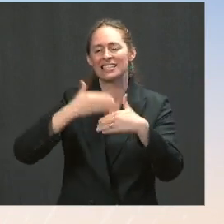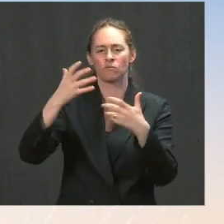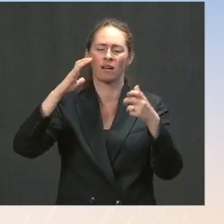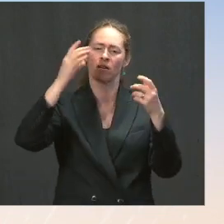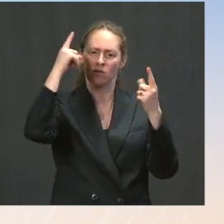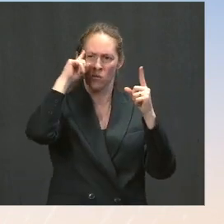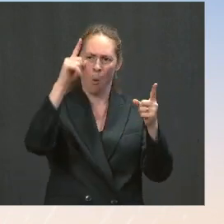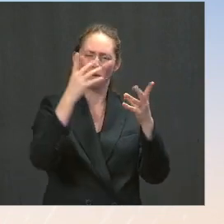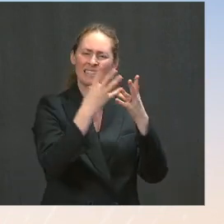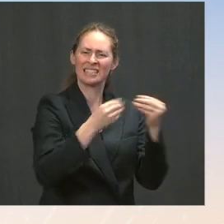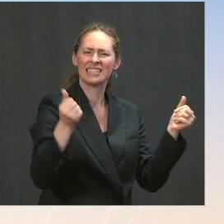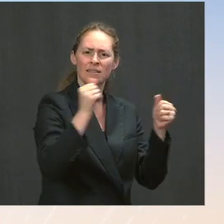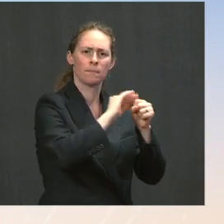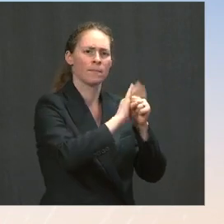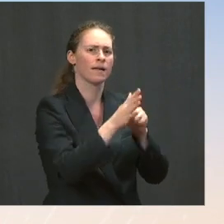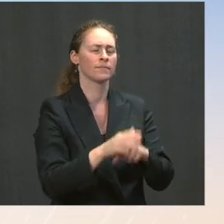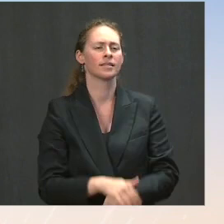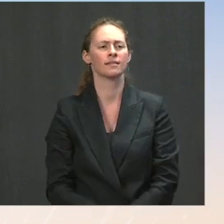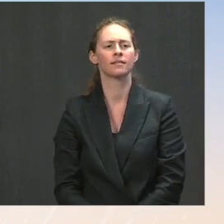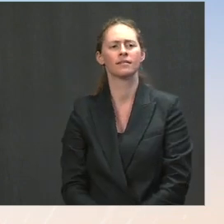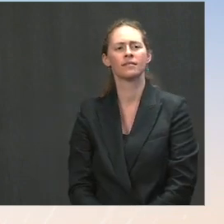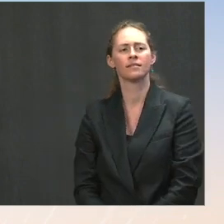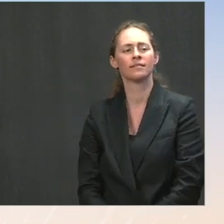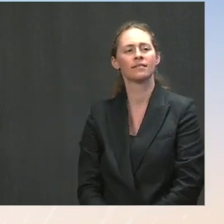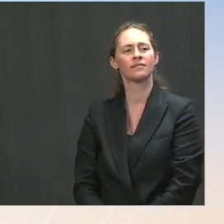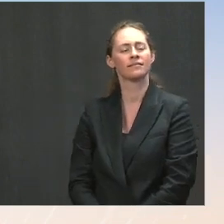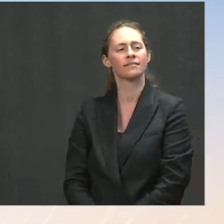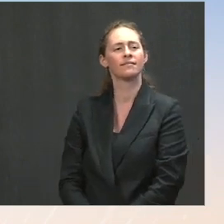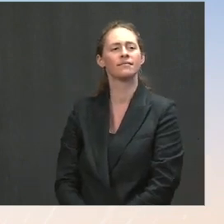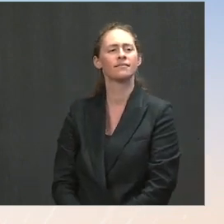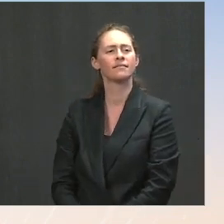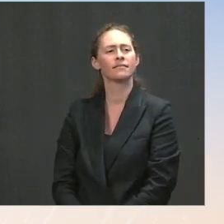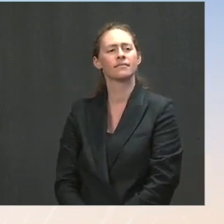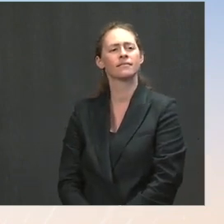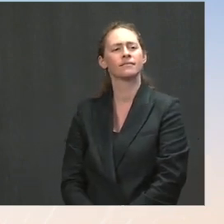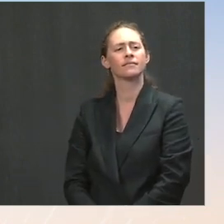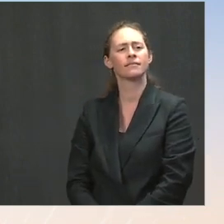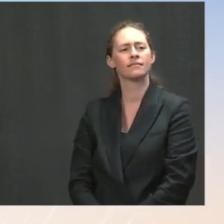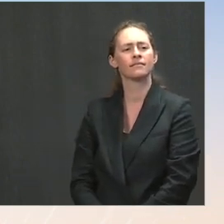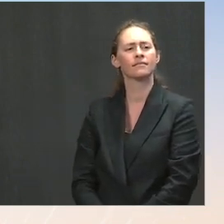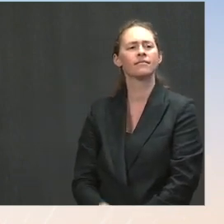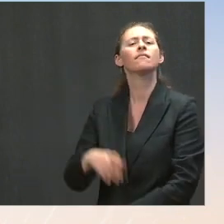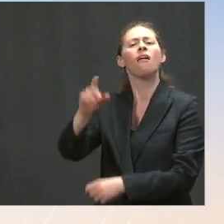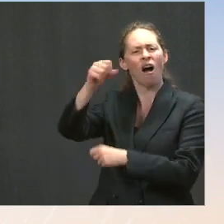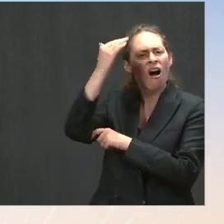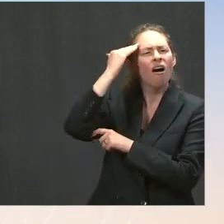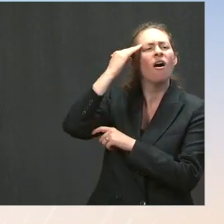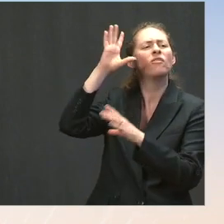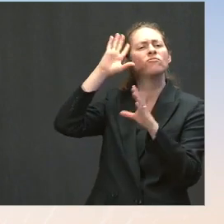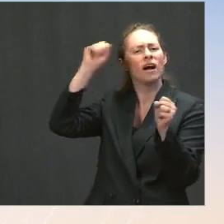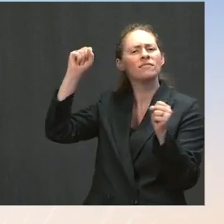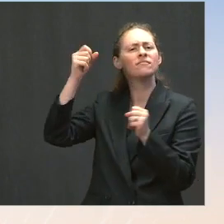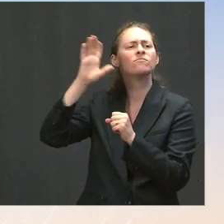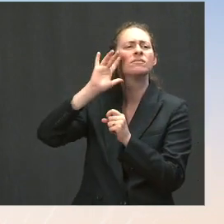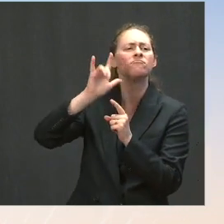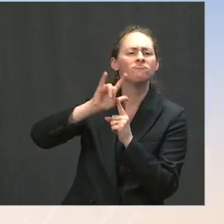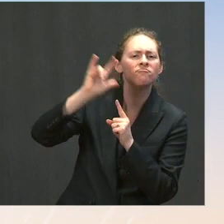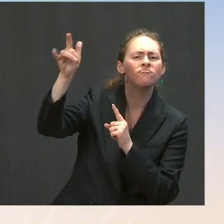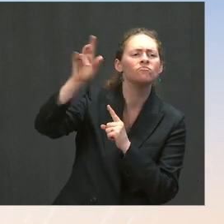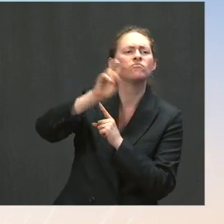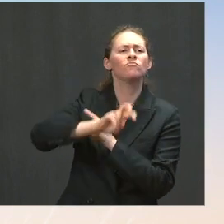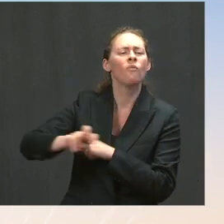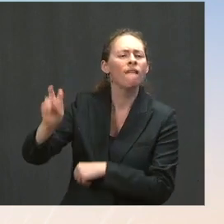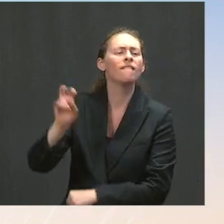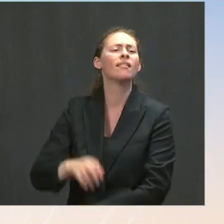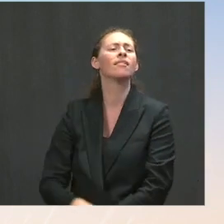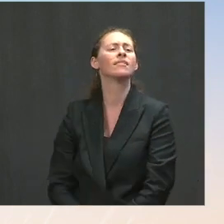Not just when he's traveling, but just when he's at the White House. And even for White House staff, is there any decision on whether